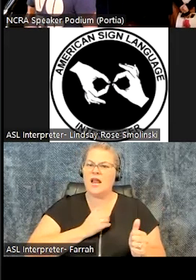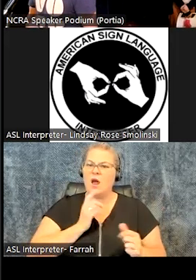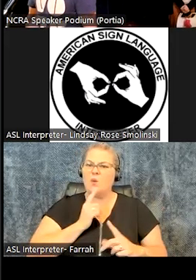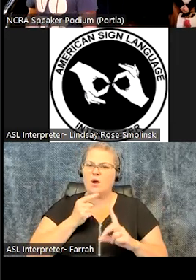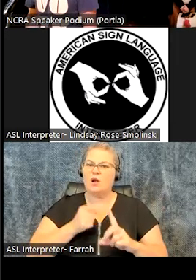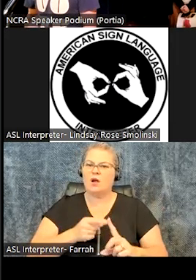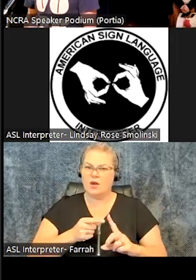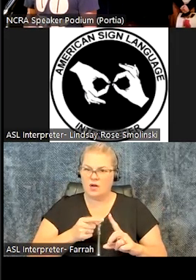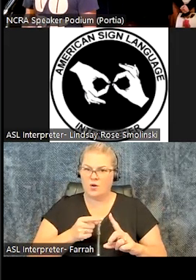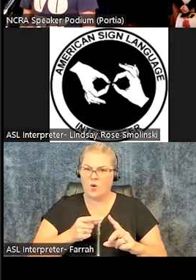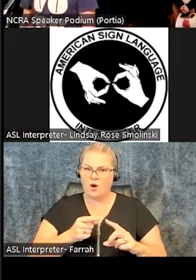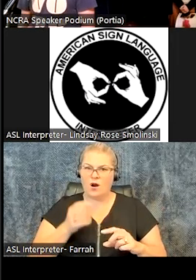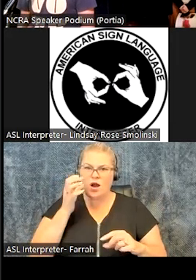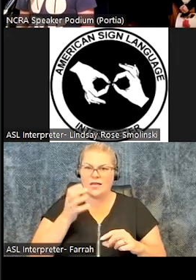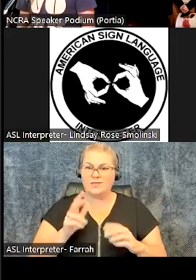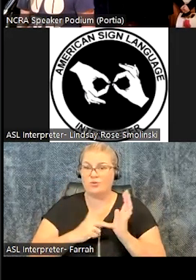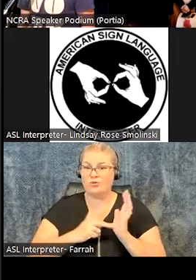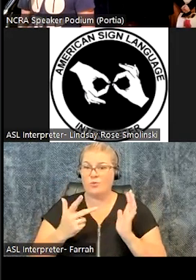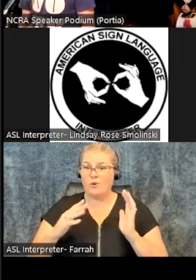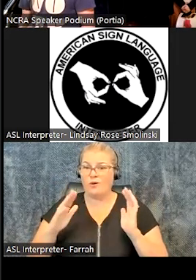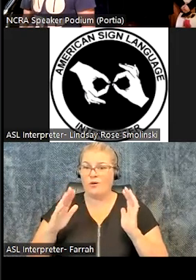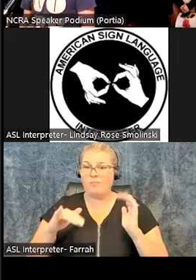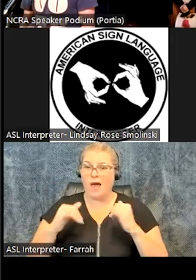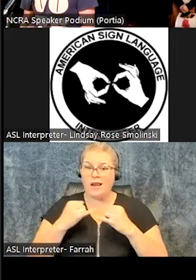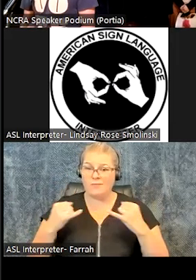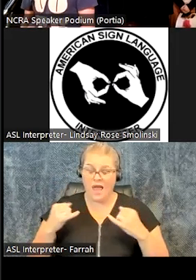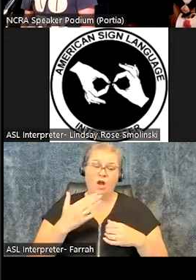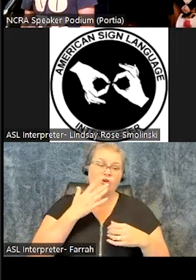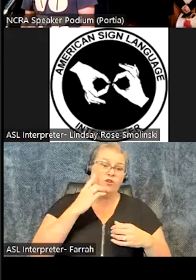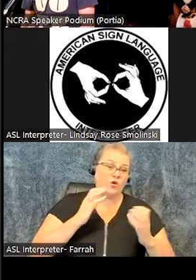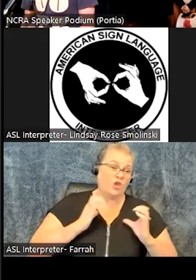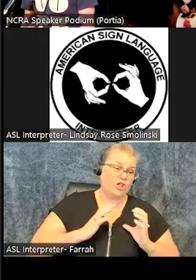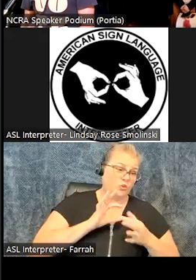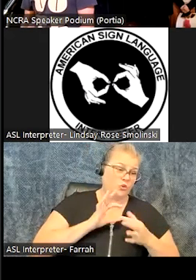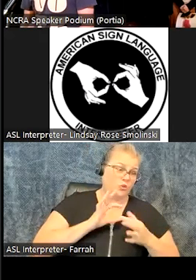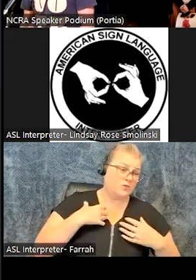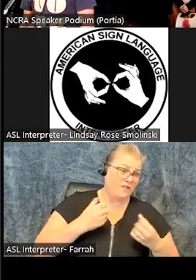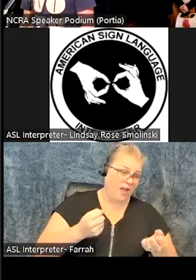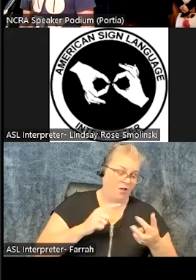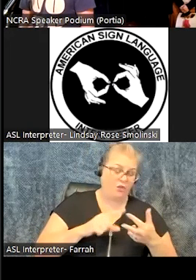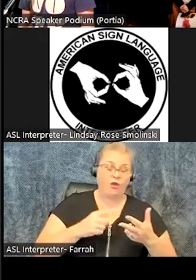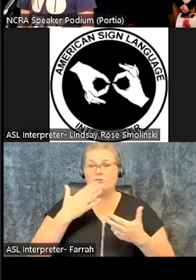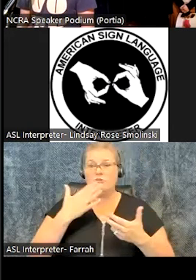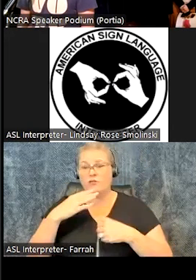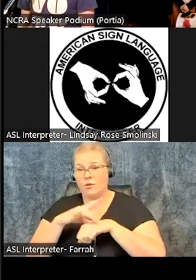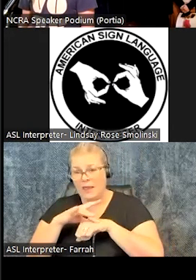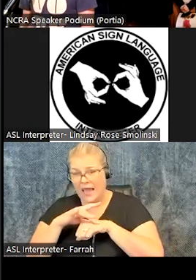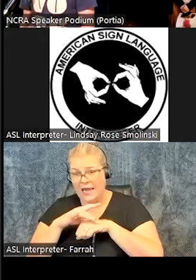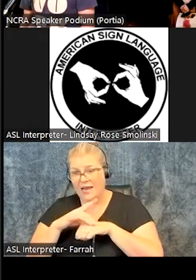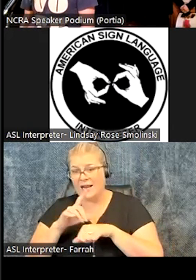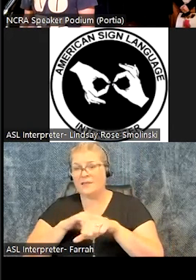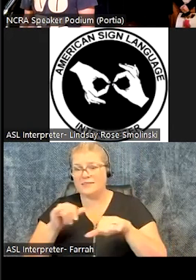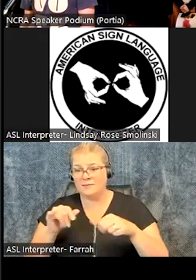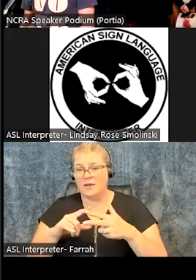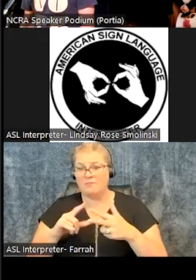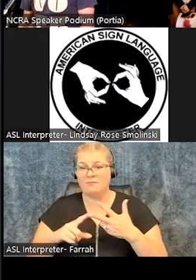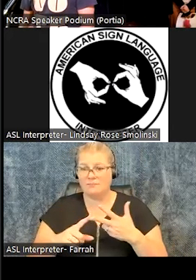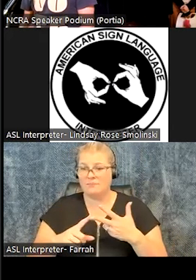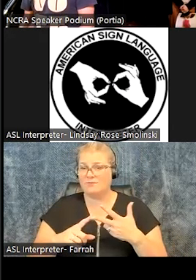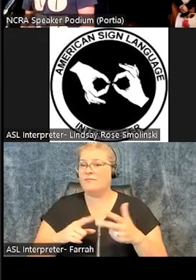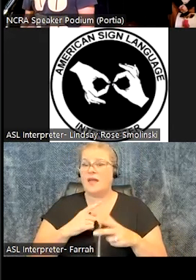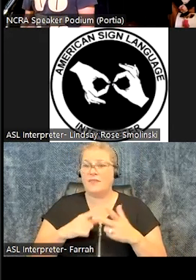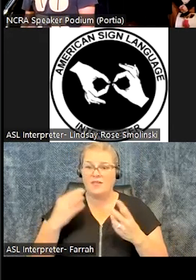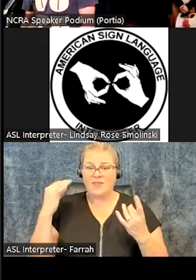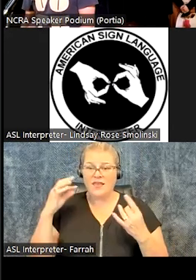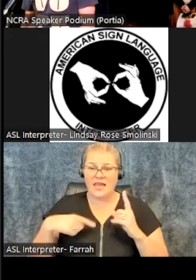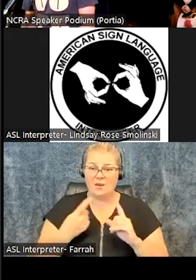line. So good for the consumer in terms of health, good for the planet at the same time. Really thinking about labor